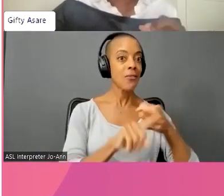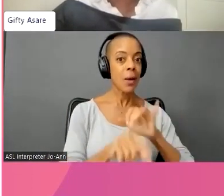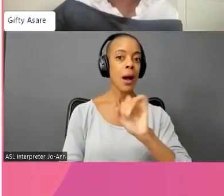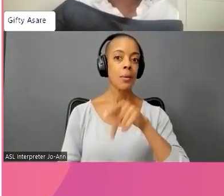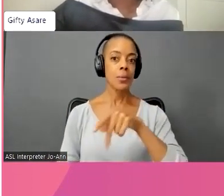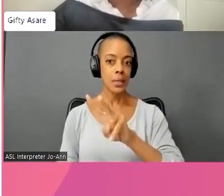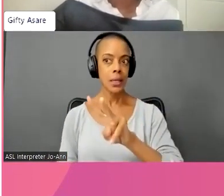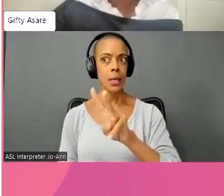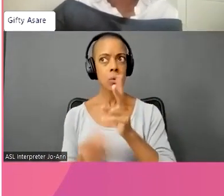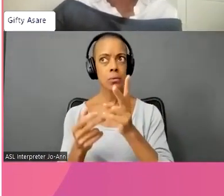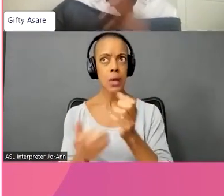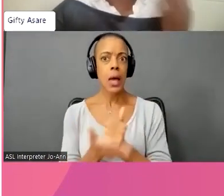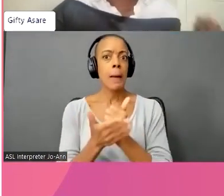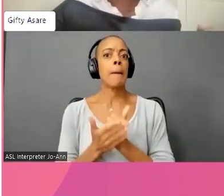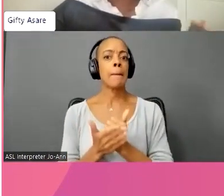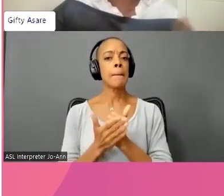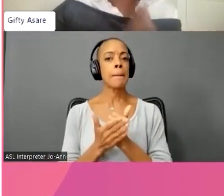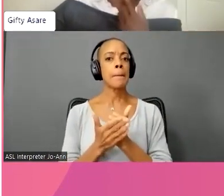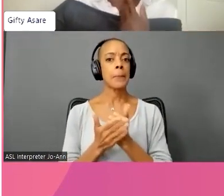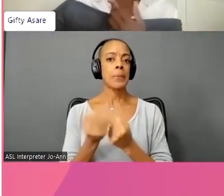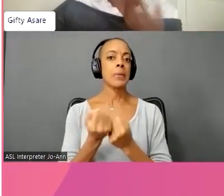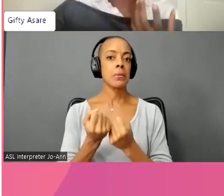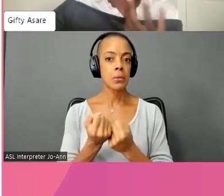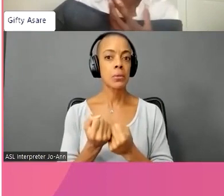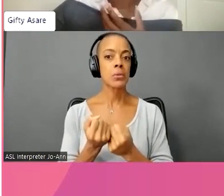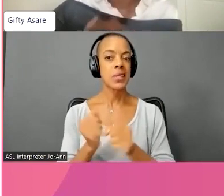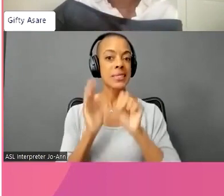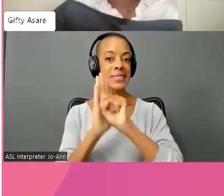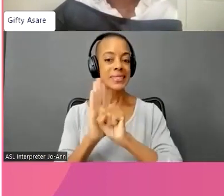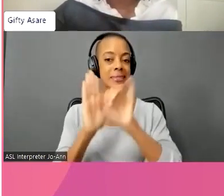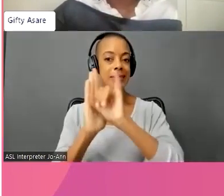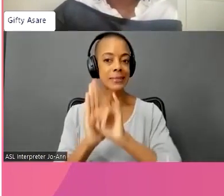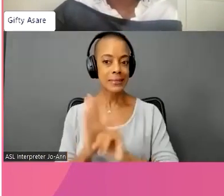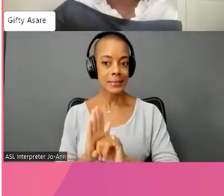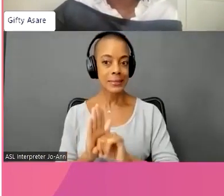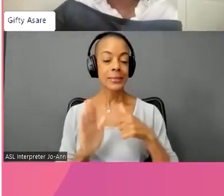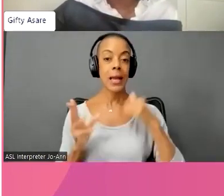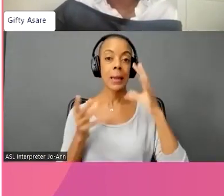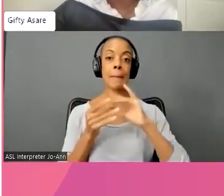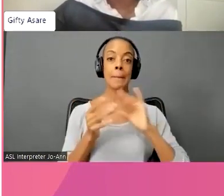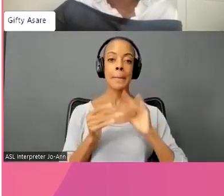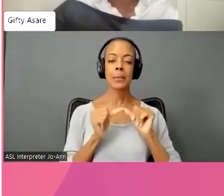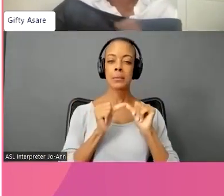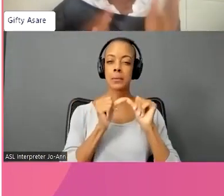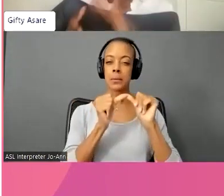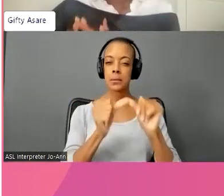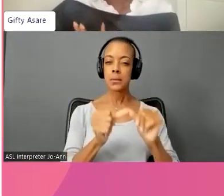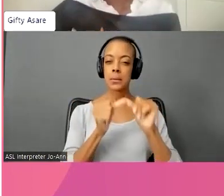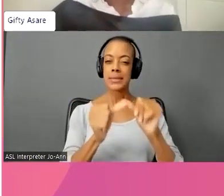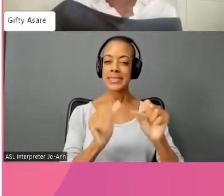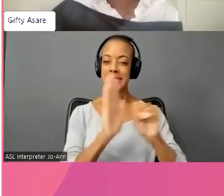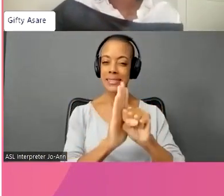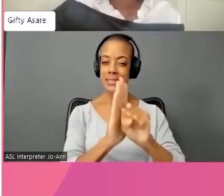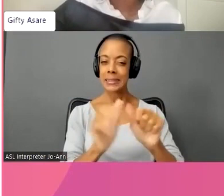aid in the symptomology. For example, when I was mentioning acute and lingering symptoms of traumatic brain injury. But on the